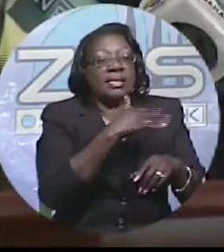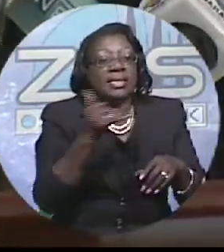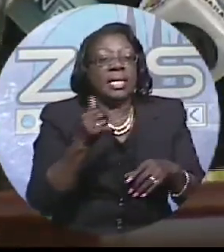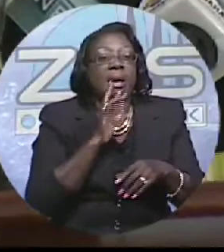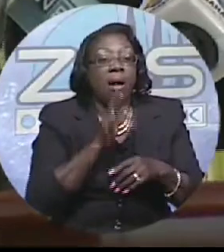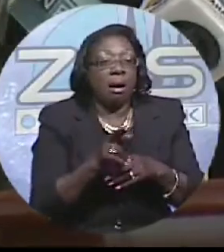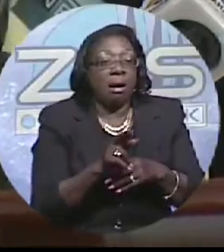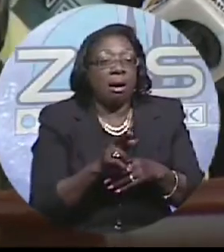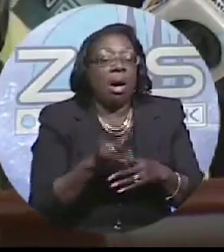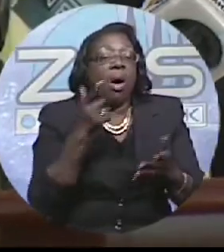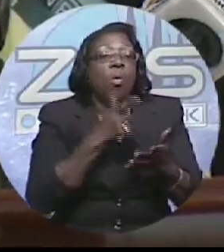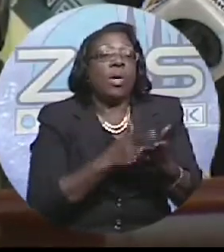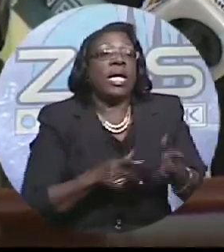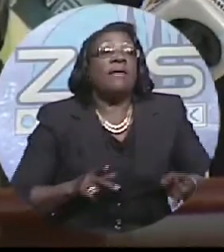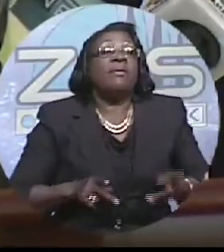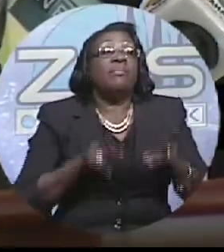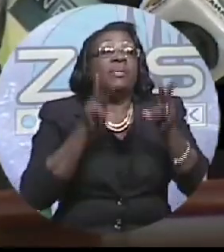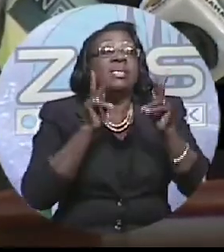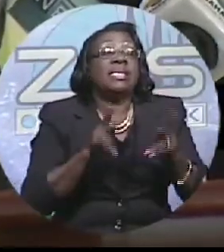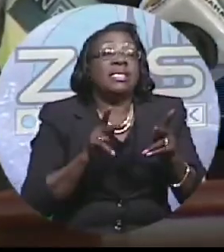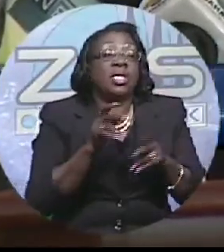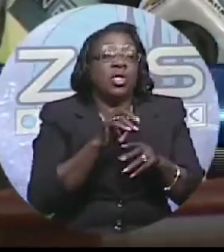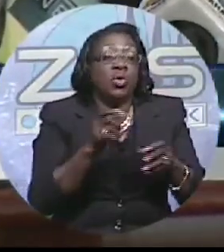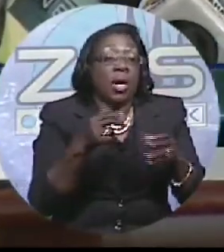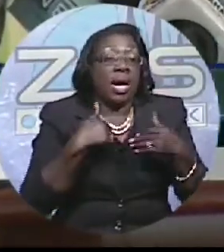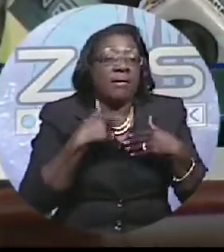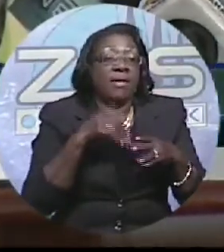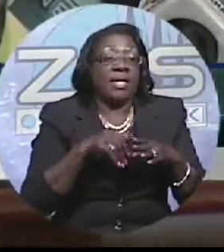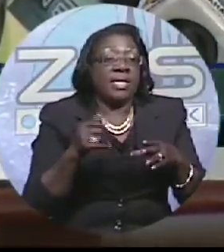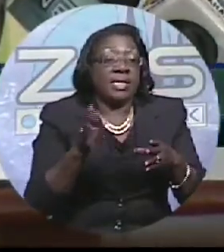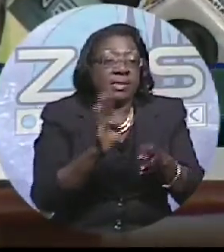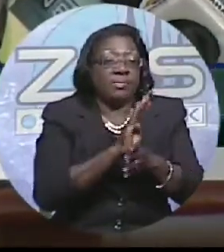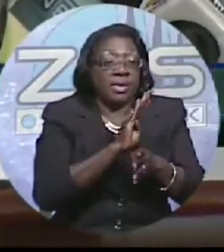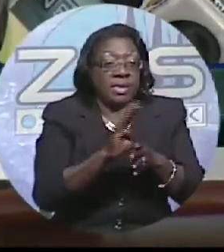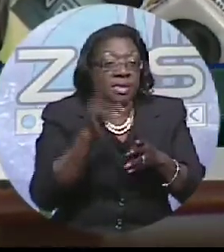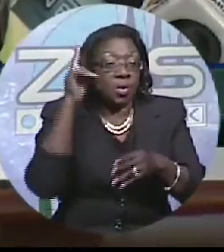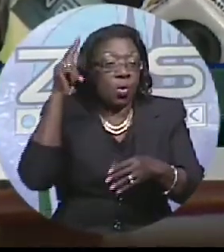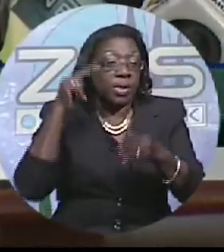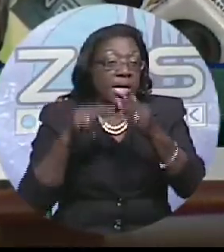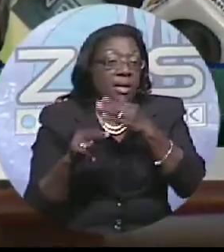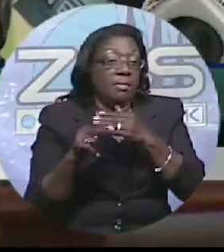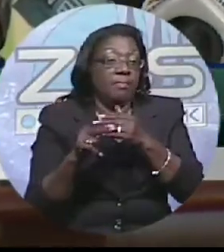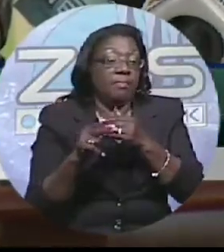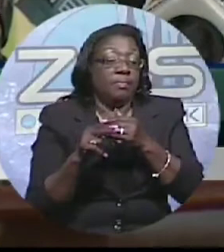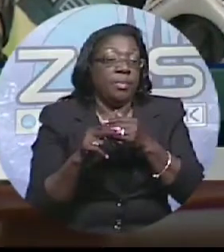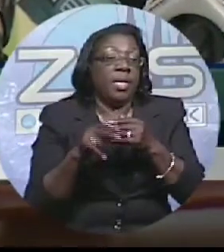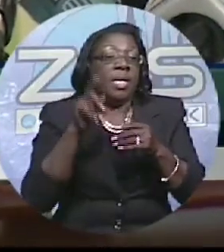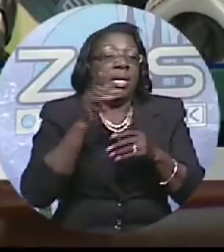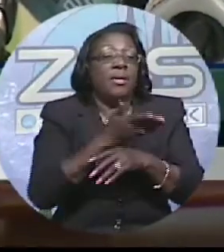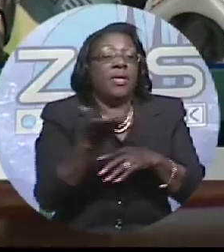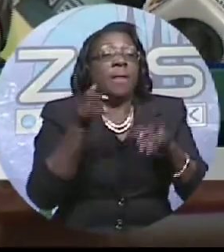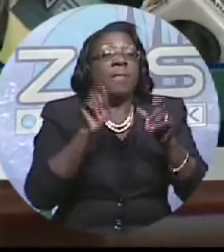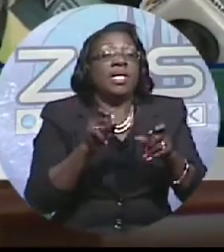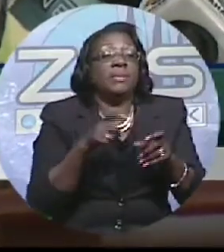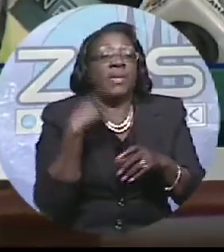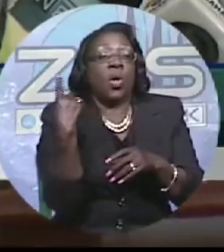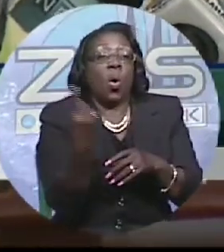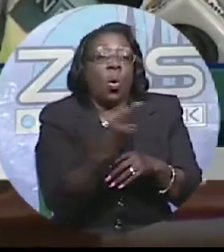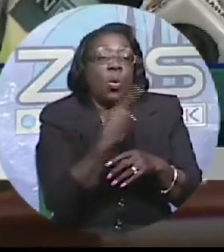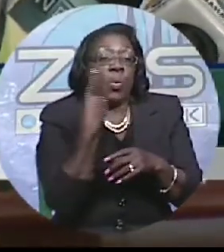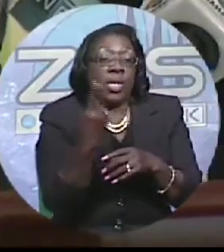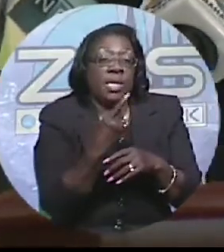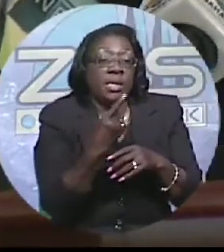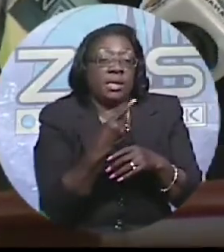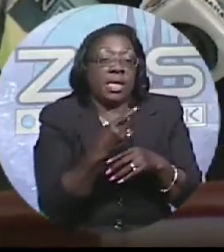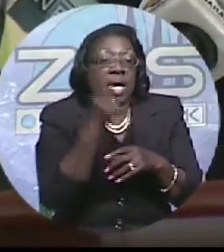hold in this establishment, whatever position, there must be always